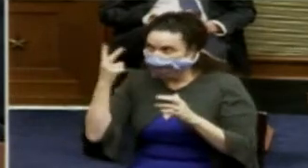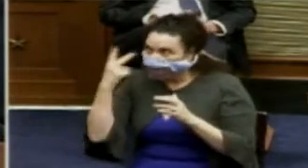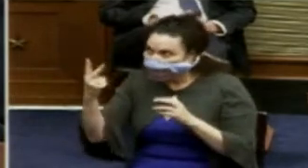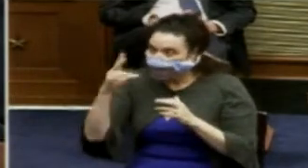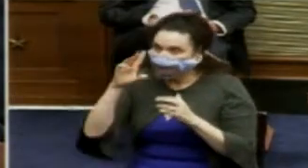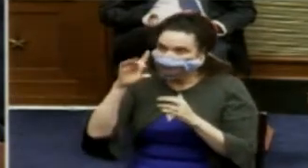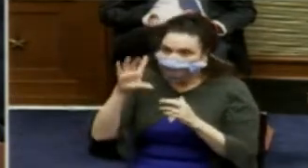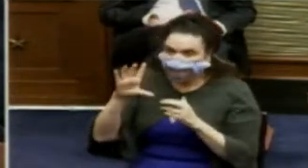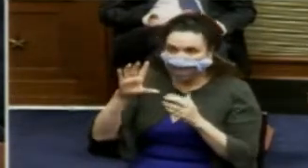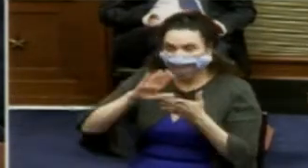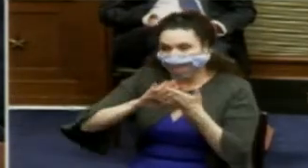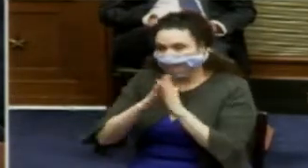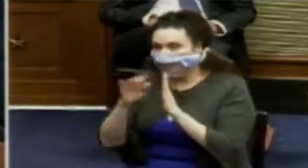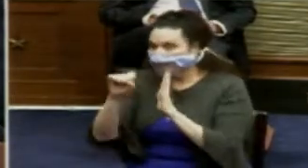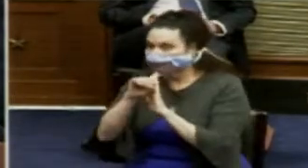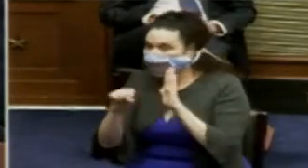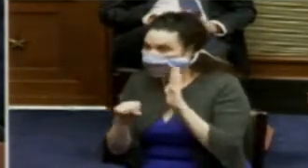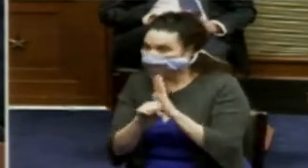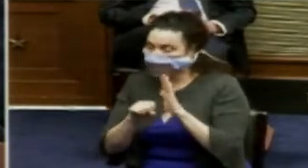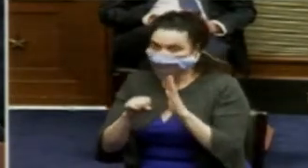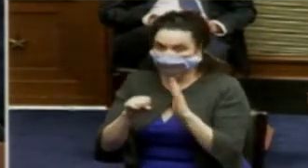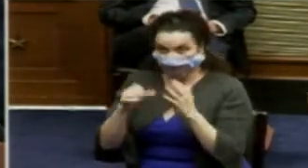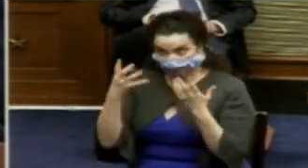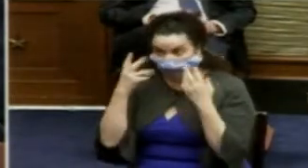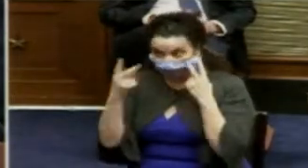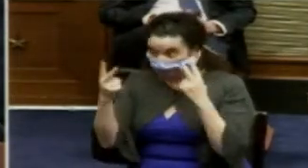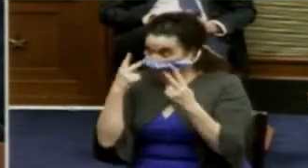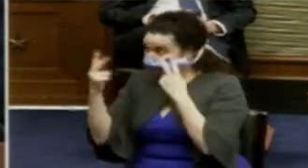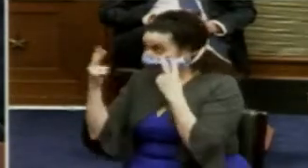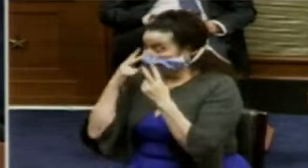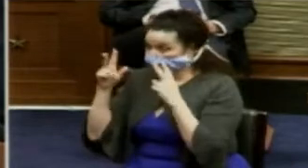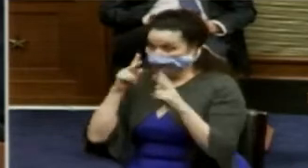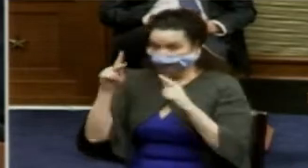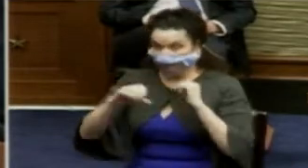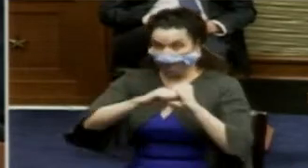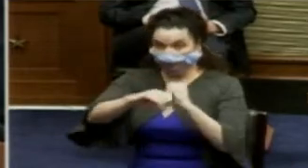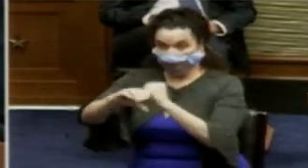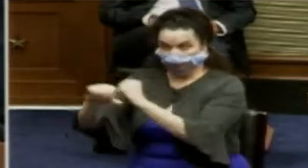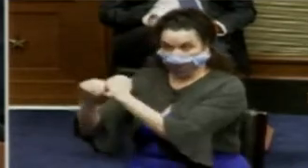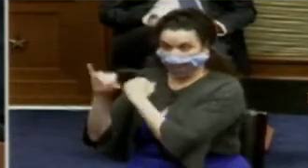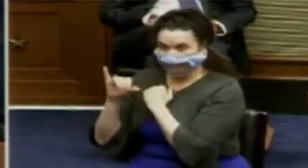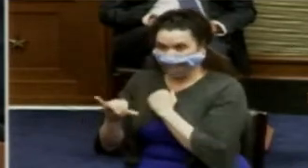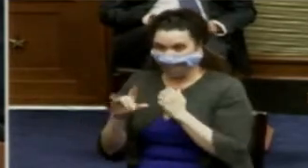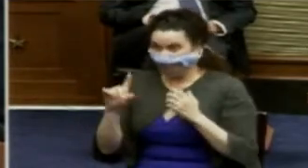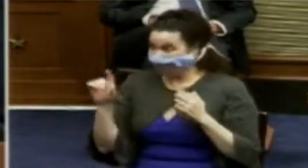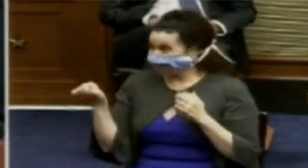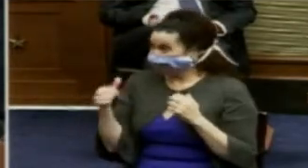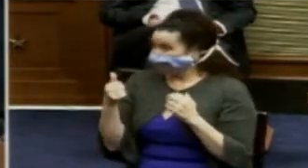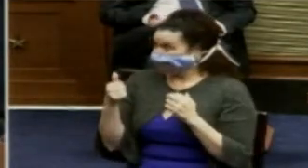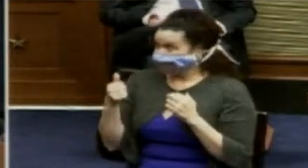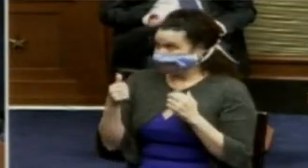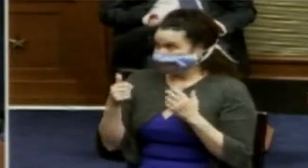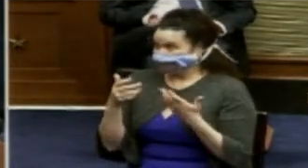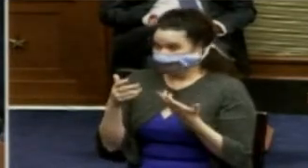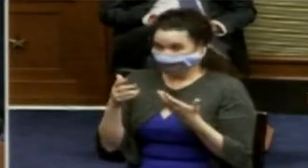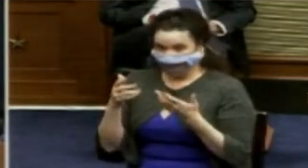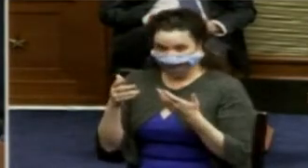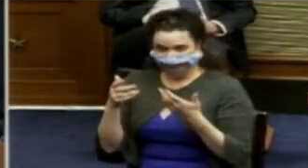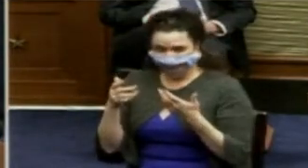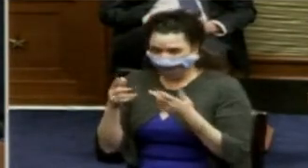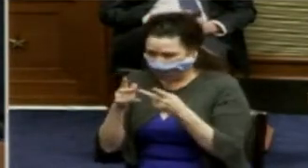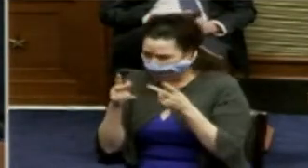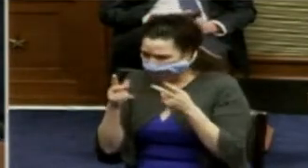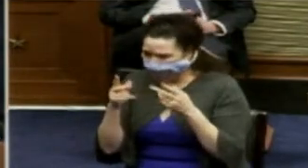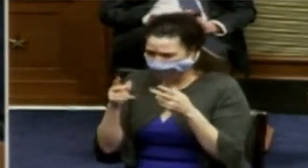your way to this hearing today? I certainly did. Where else in the nation could such simple actions reach